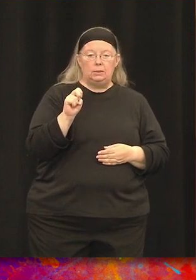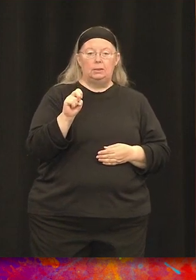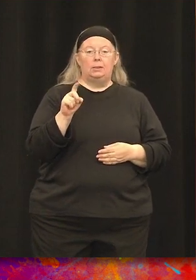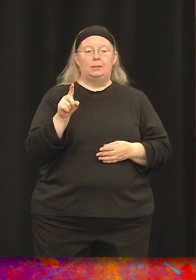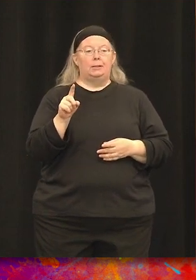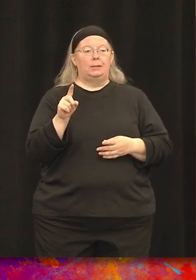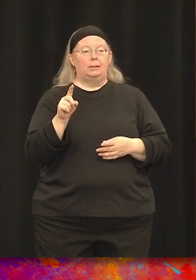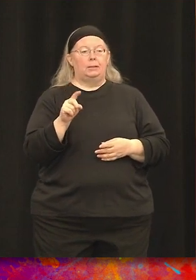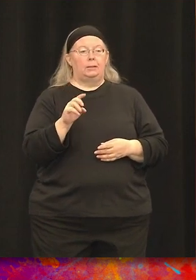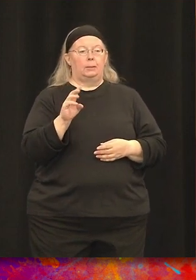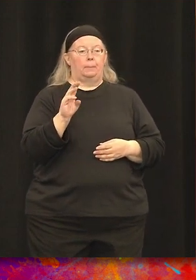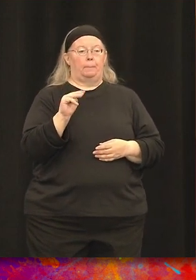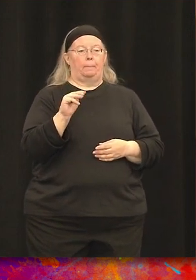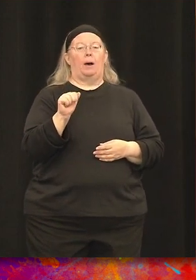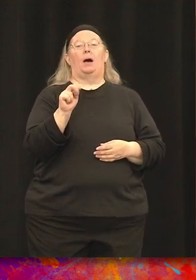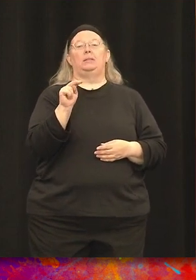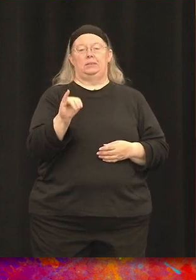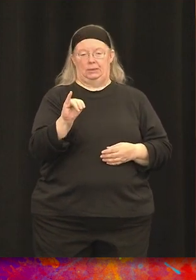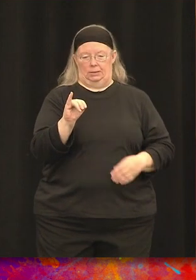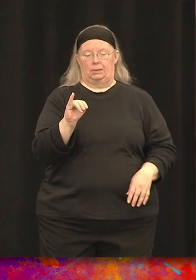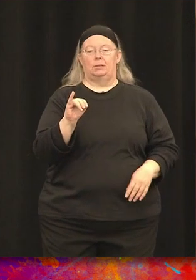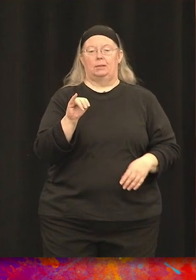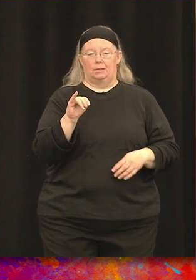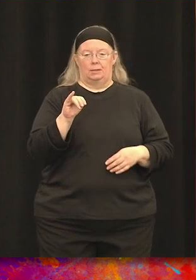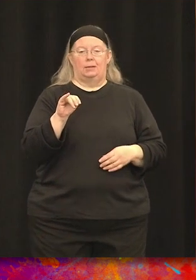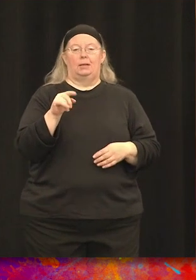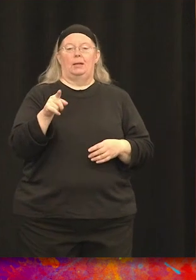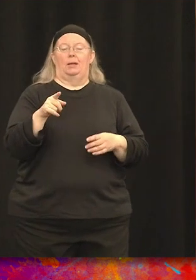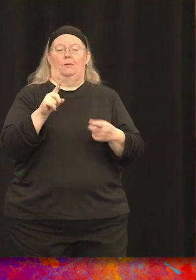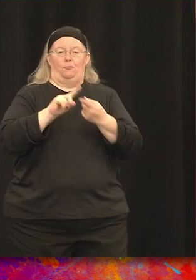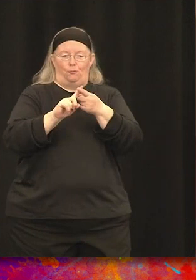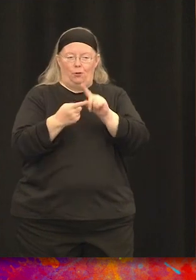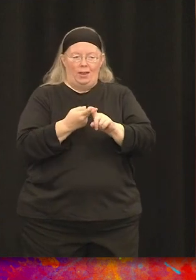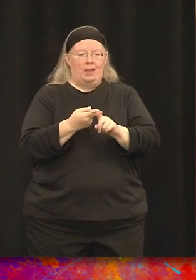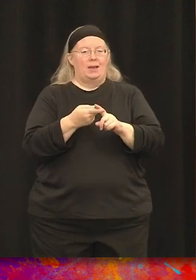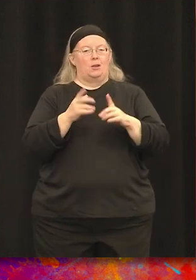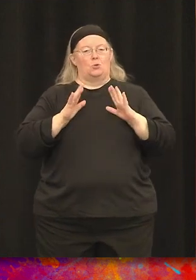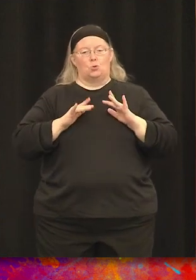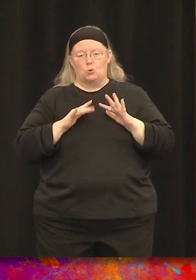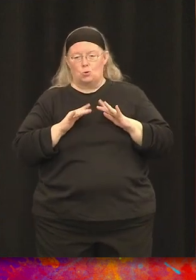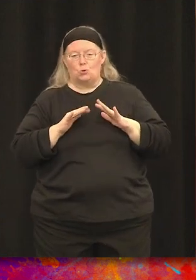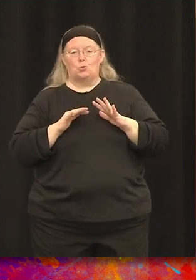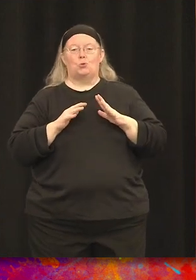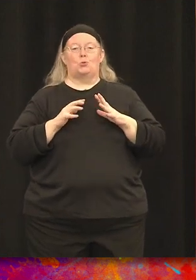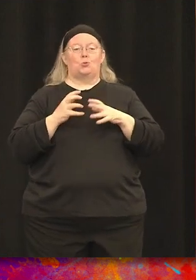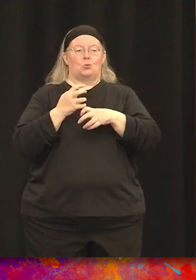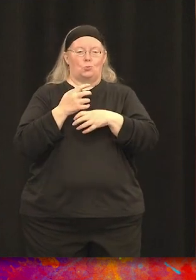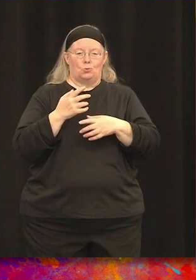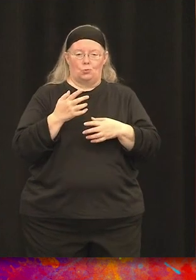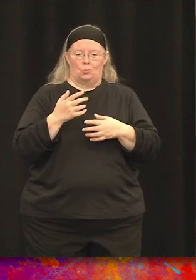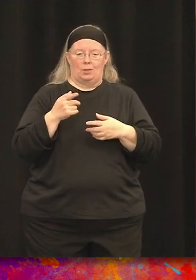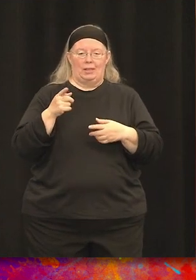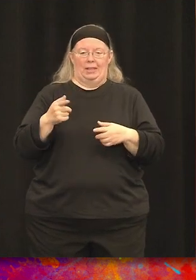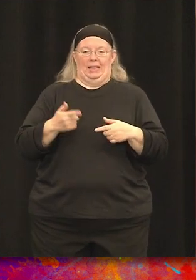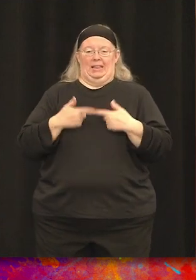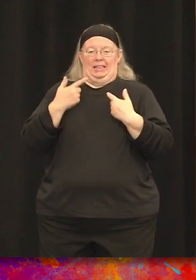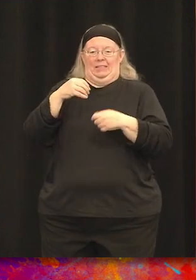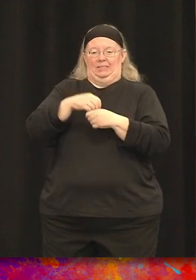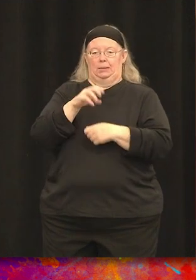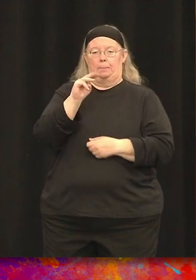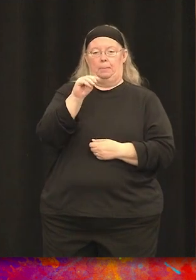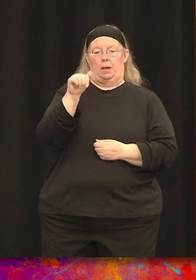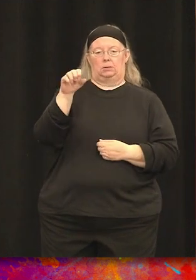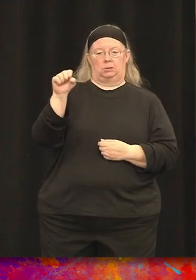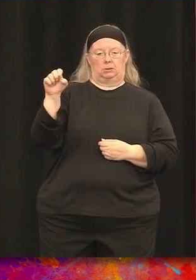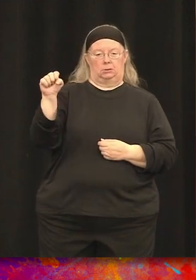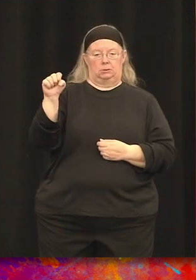clever. Mani lives in Massachusetts and was diagnosed with Usher syndrome type 2 at age 28. Mani was born